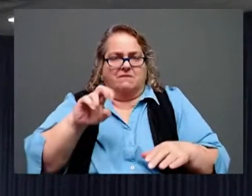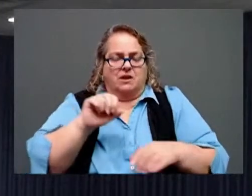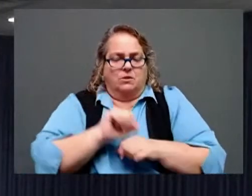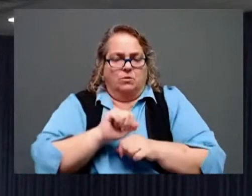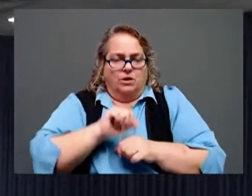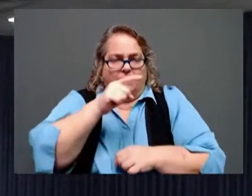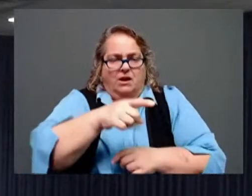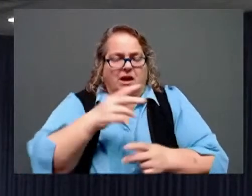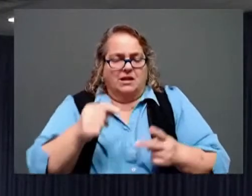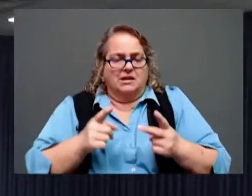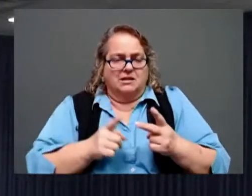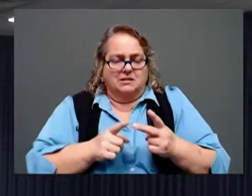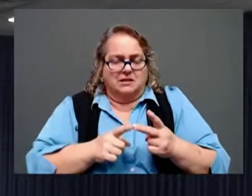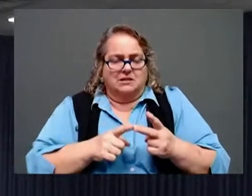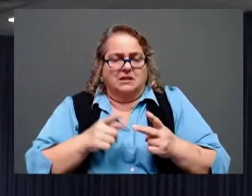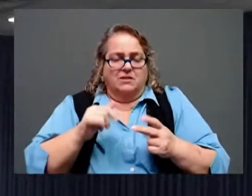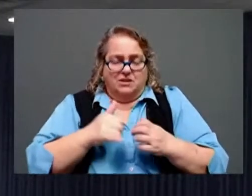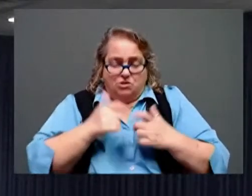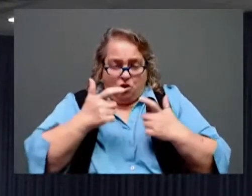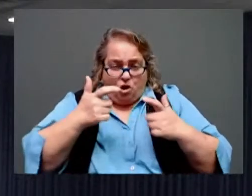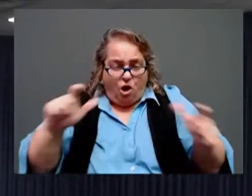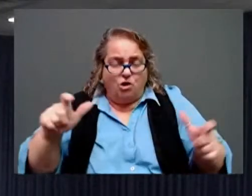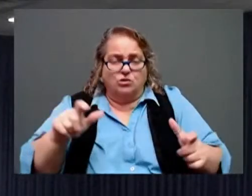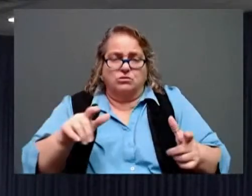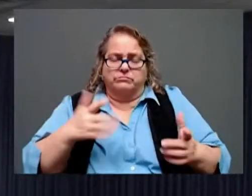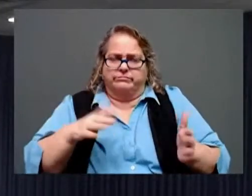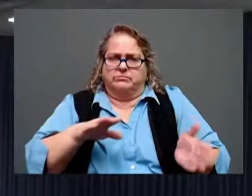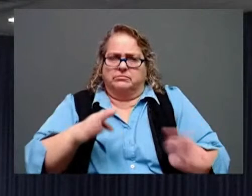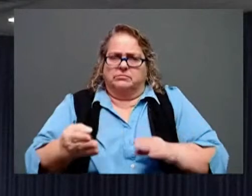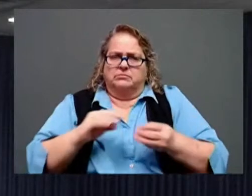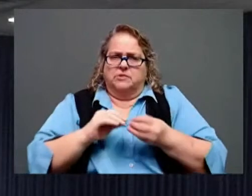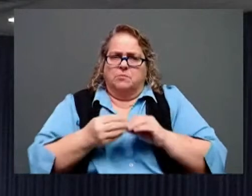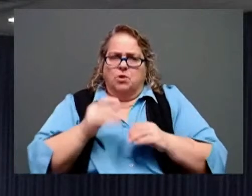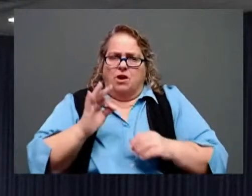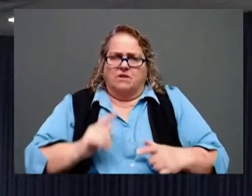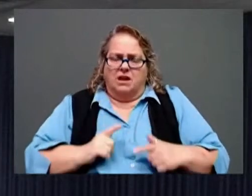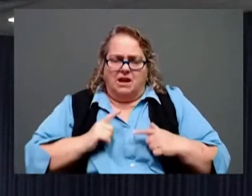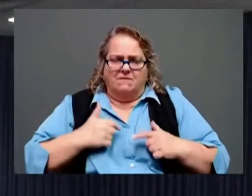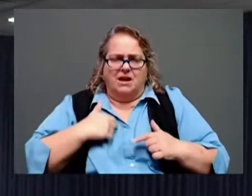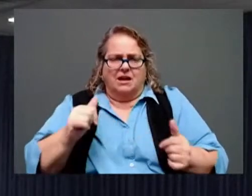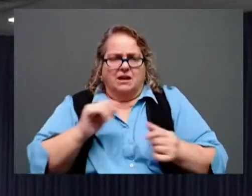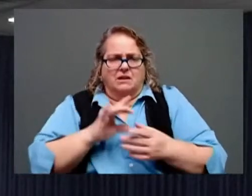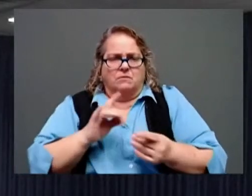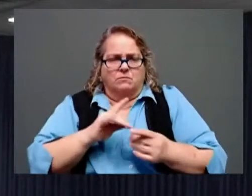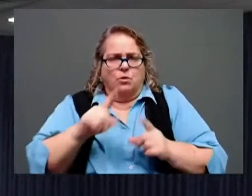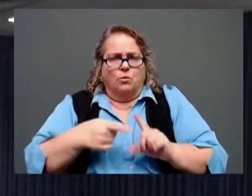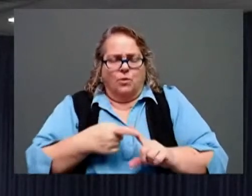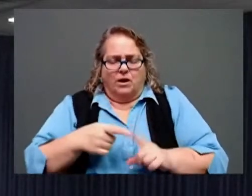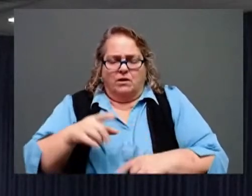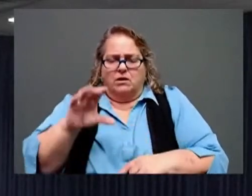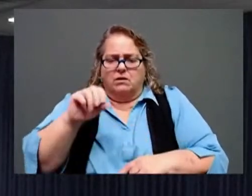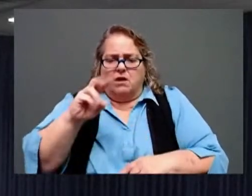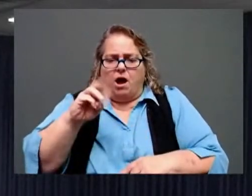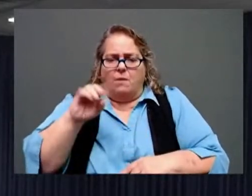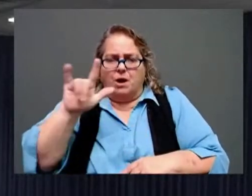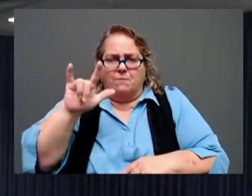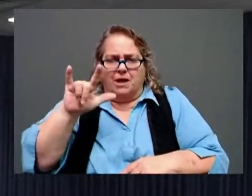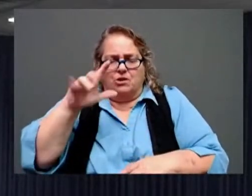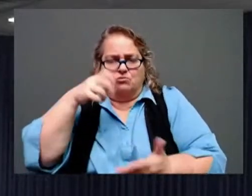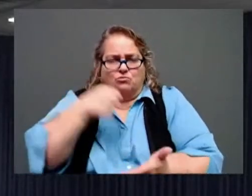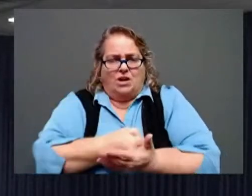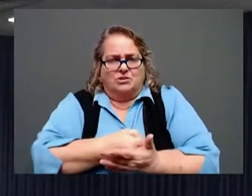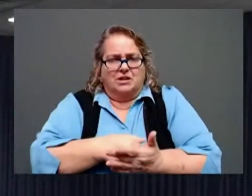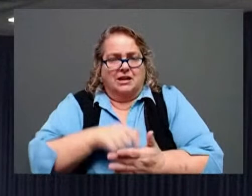secondly, given this large loss of life, I can recall that when the Com Air plane crashed in Lexington, they had to bring in